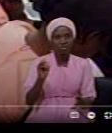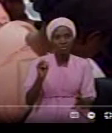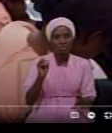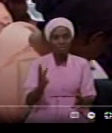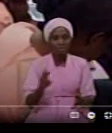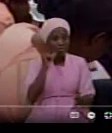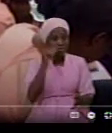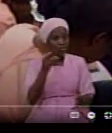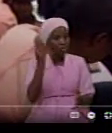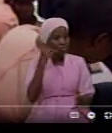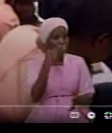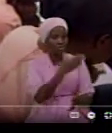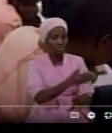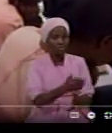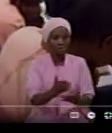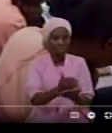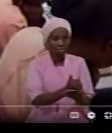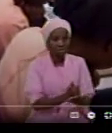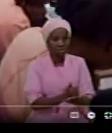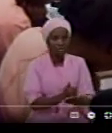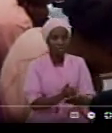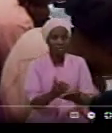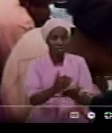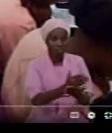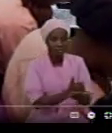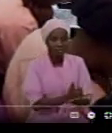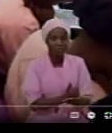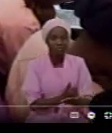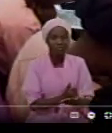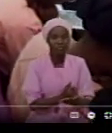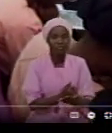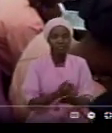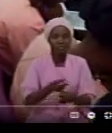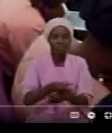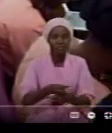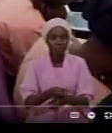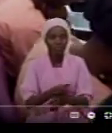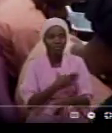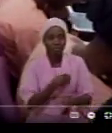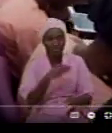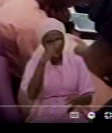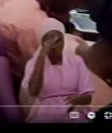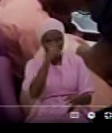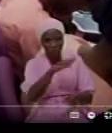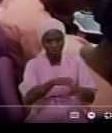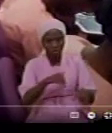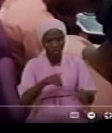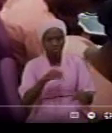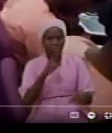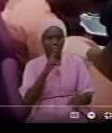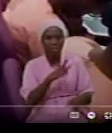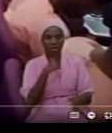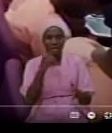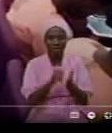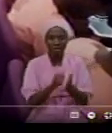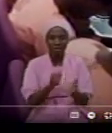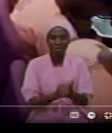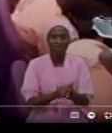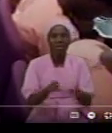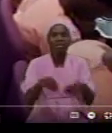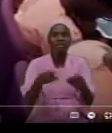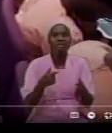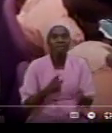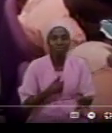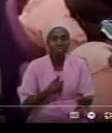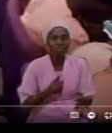of sticks. And he called to her and said, fetch me, I pray thee, a little